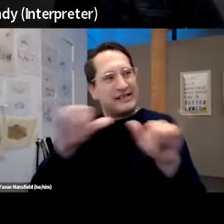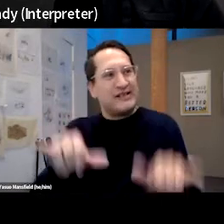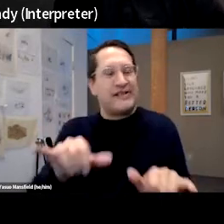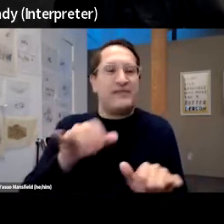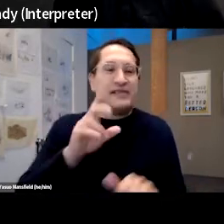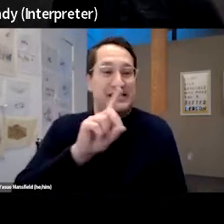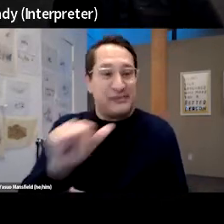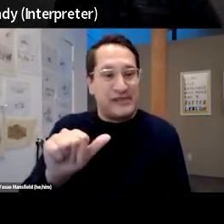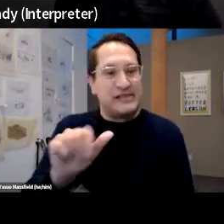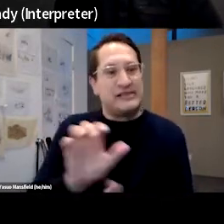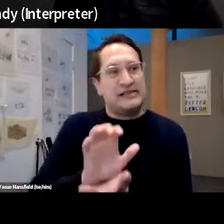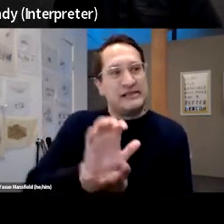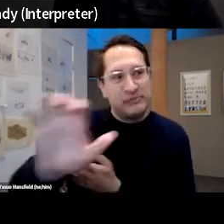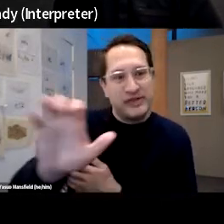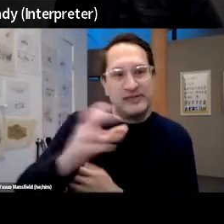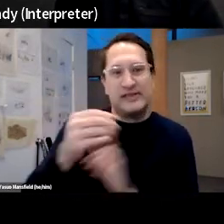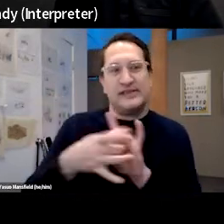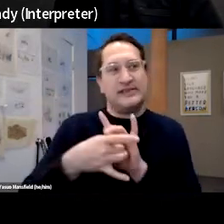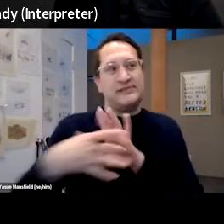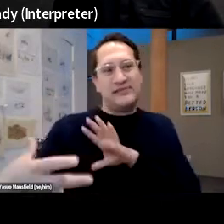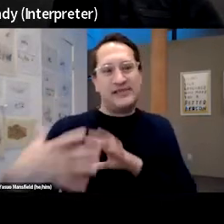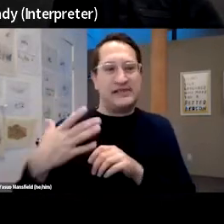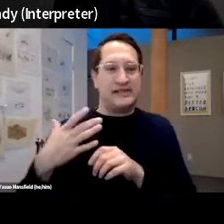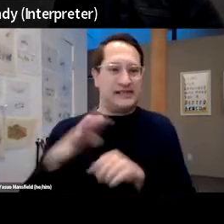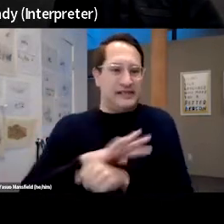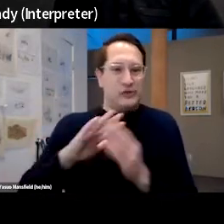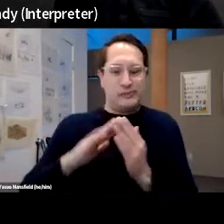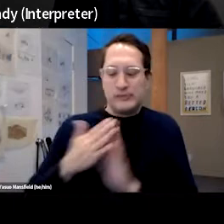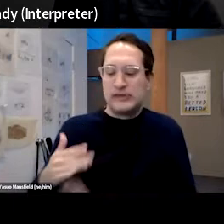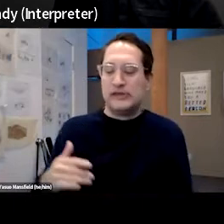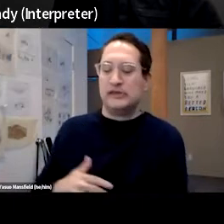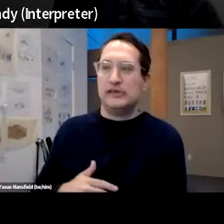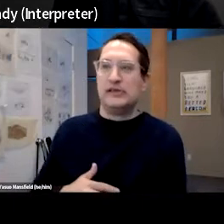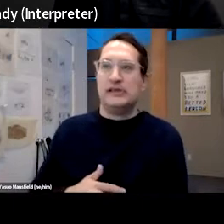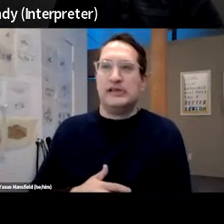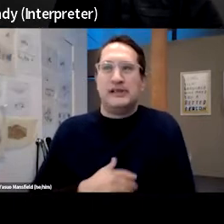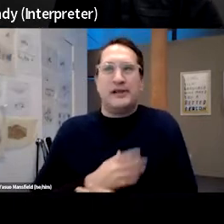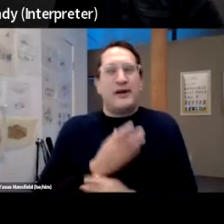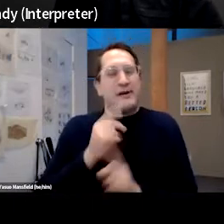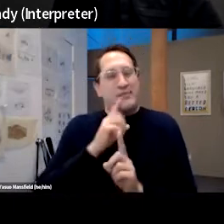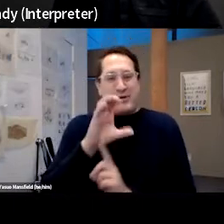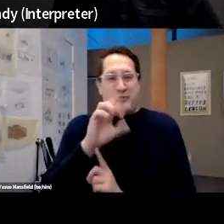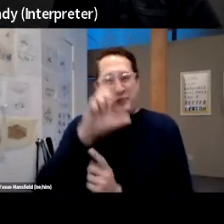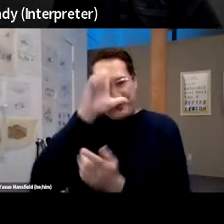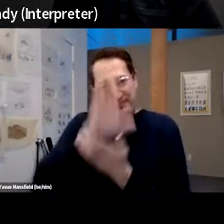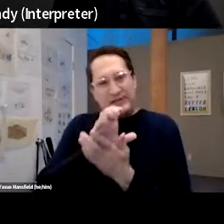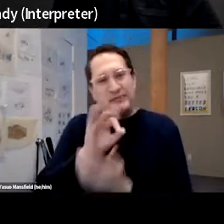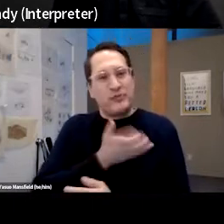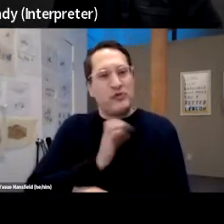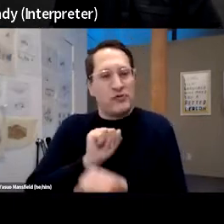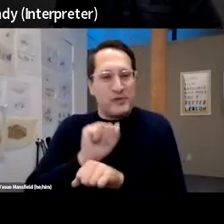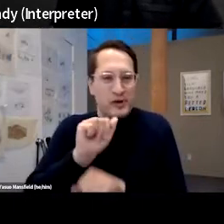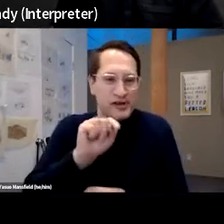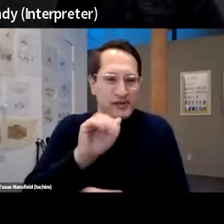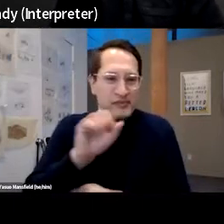that our built environment has systematically disabled, displaced, and disenfranchised entire communities.